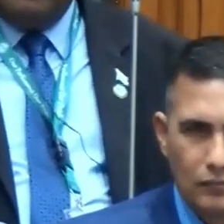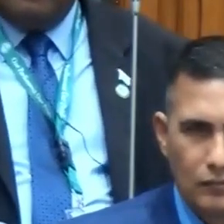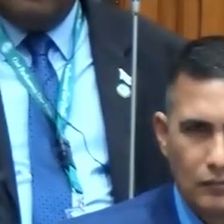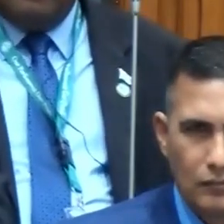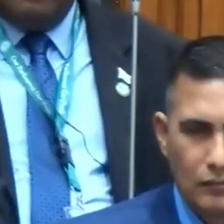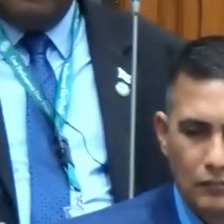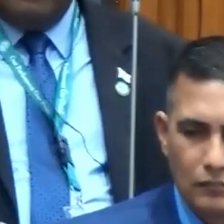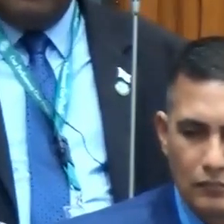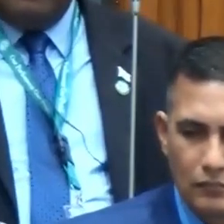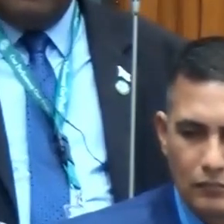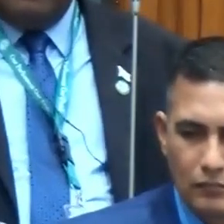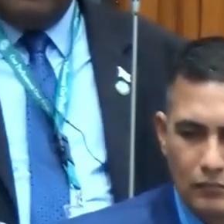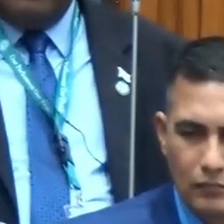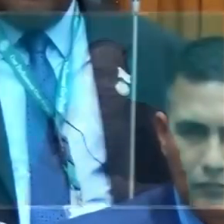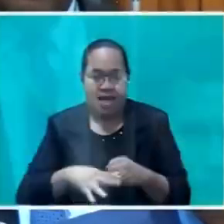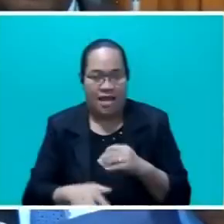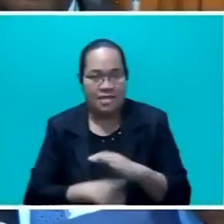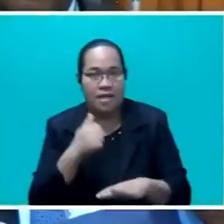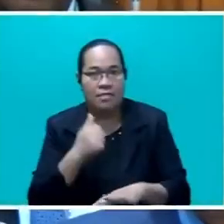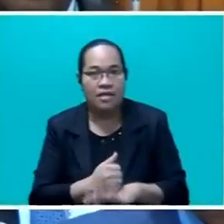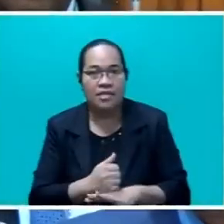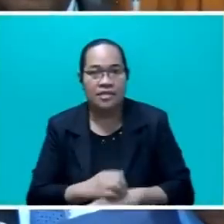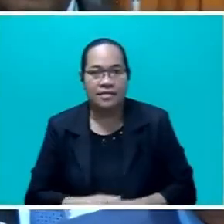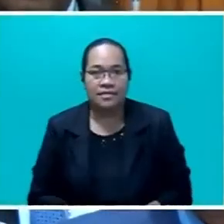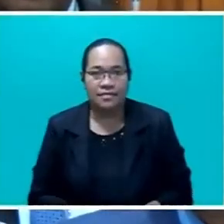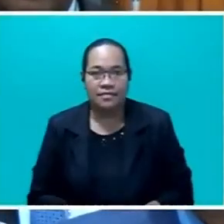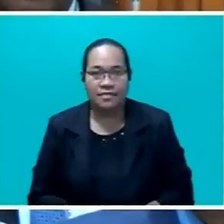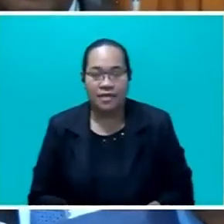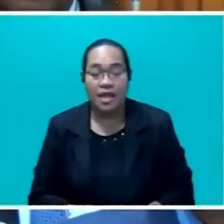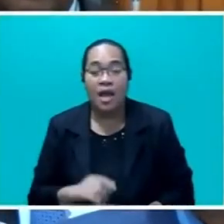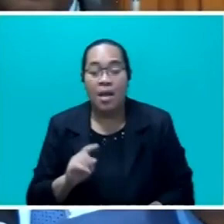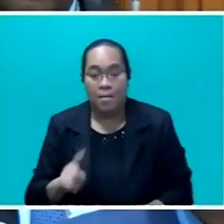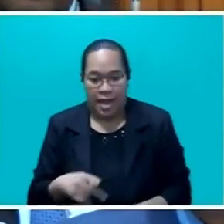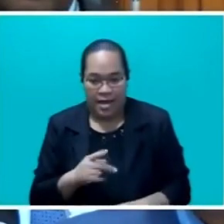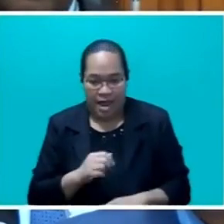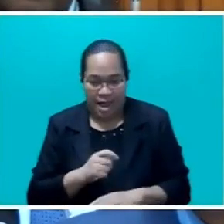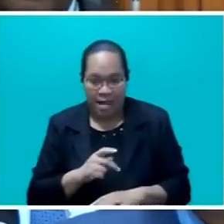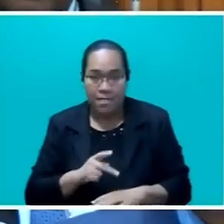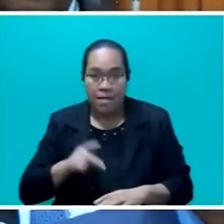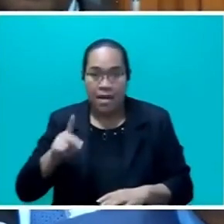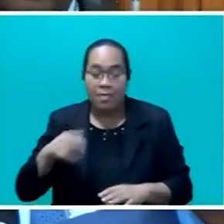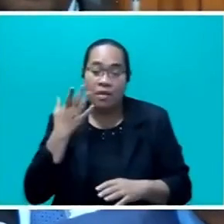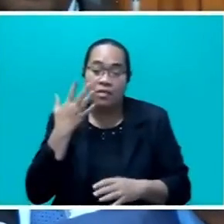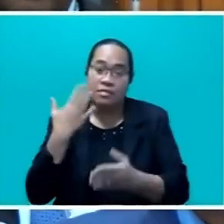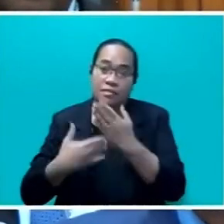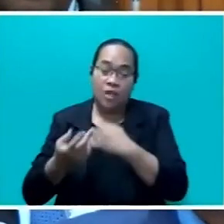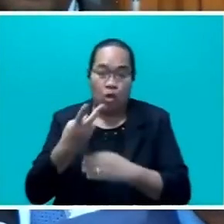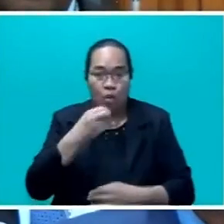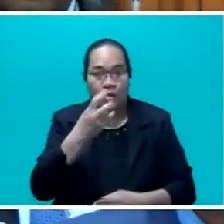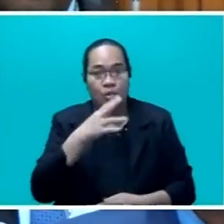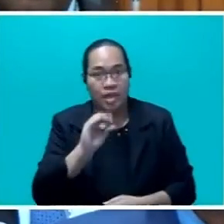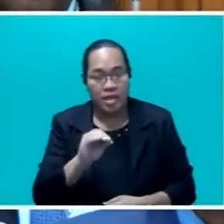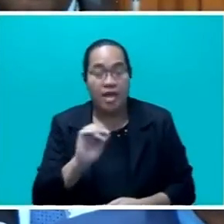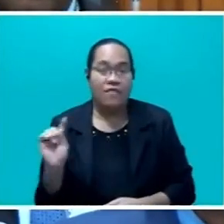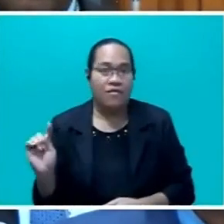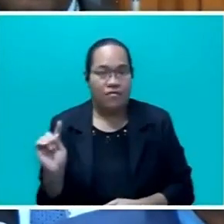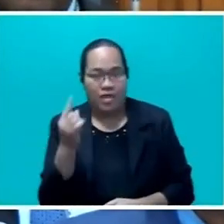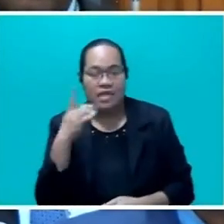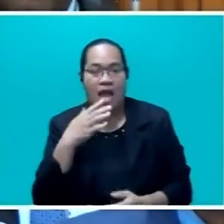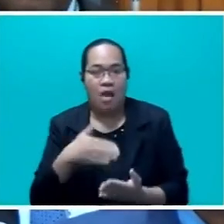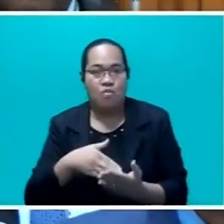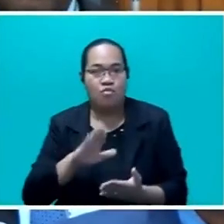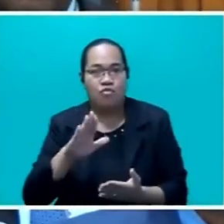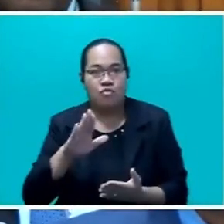has finally been established. But the Cabinet in 2020 had first approved and